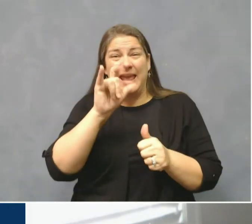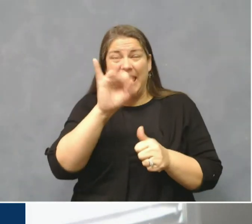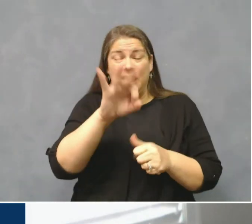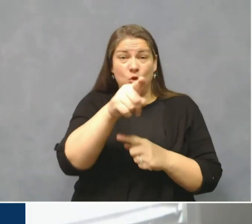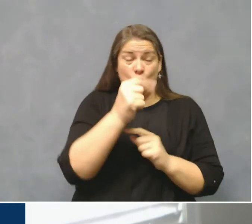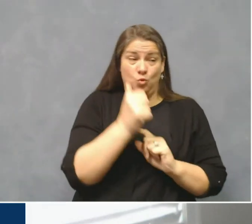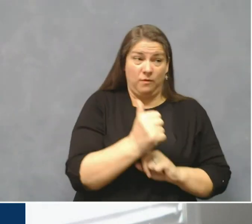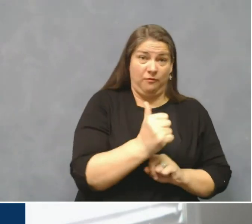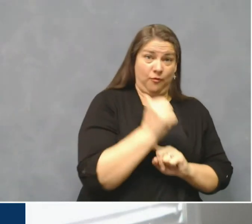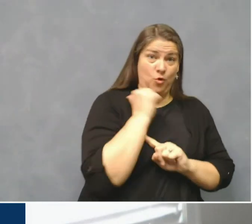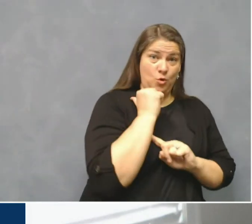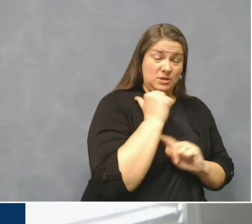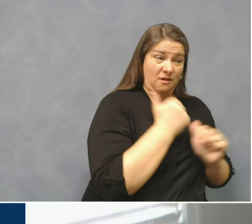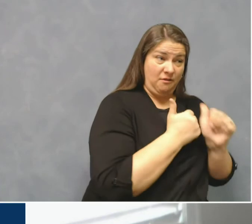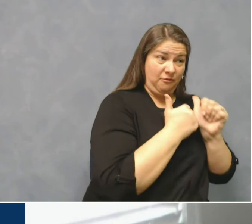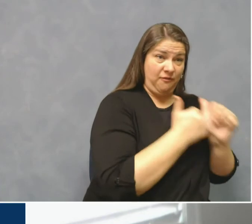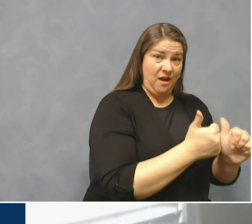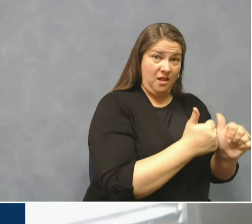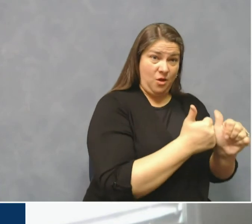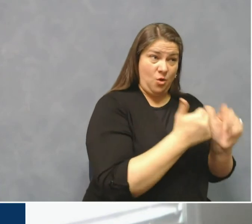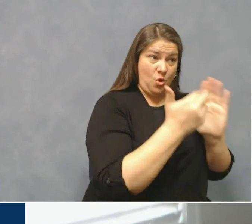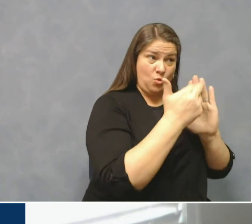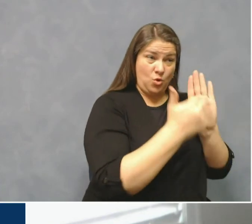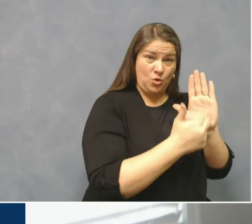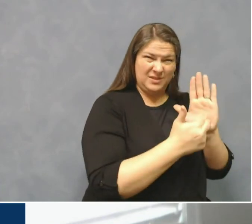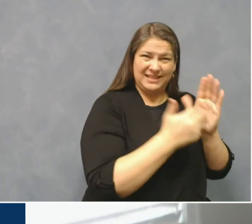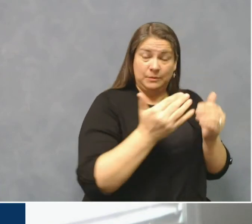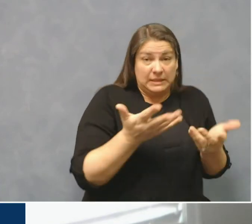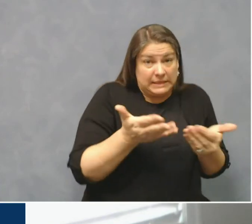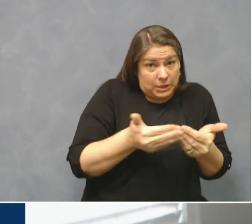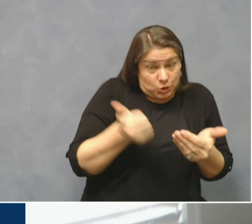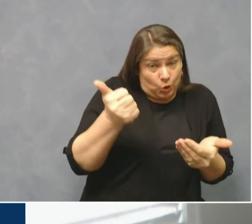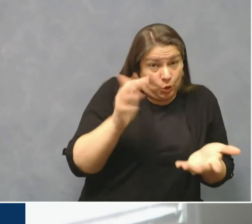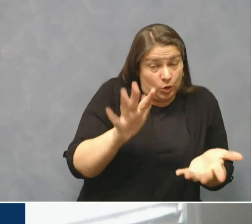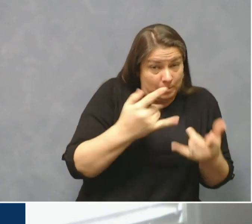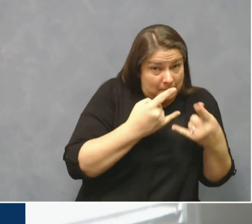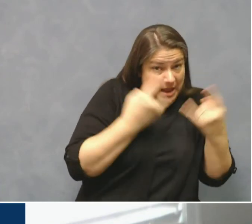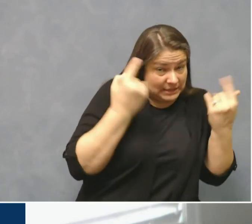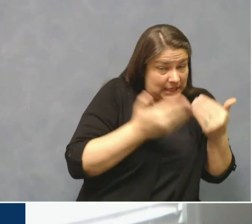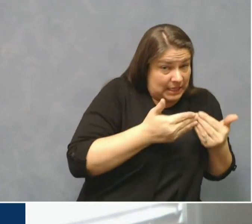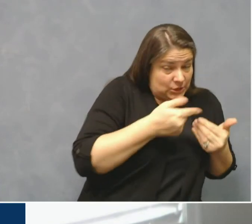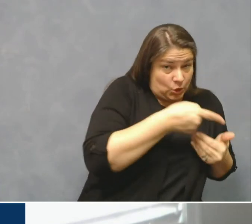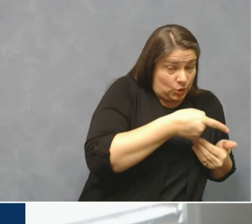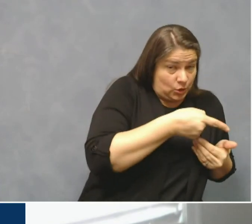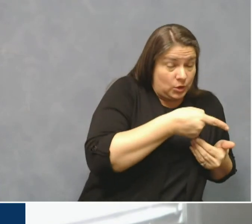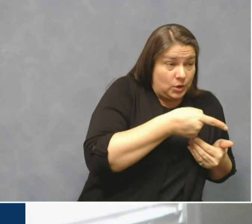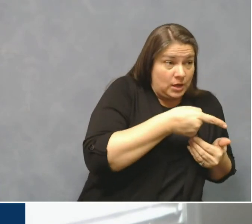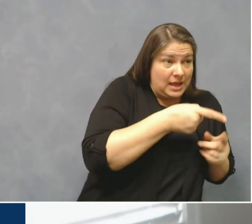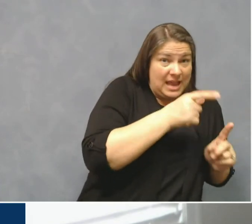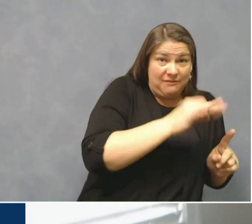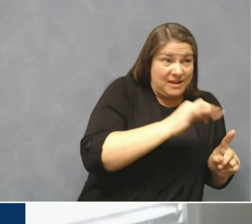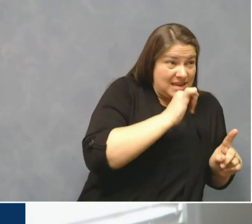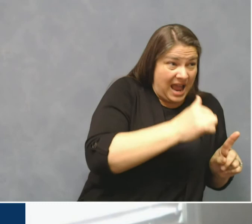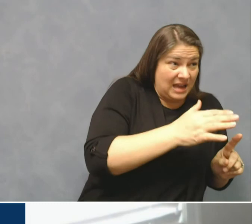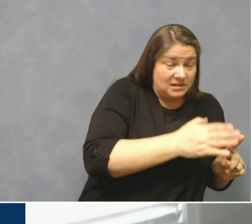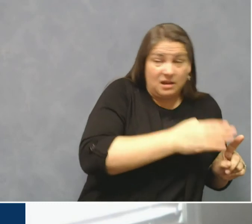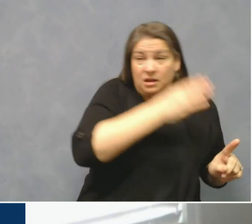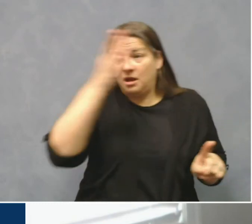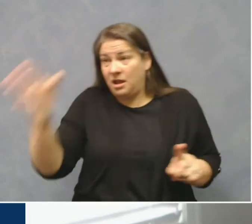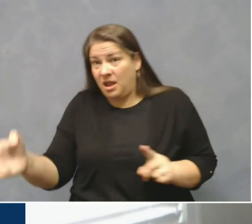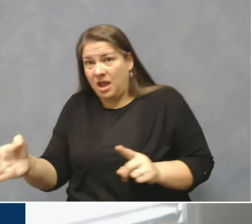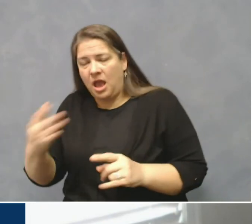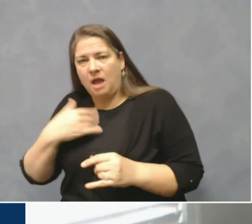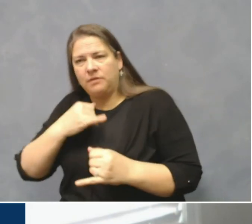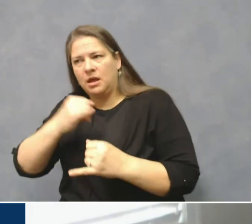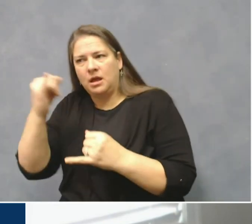What needs to be done for the easier, though annoying steps directly drives all these other harmful consequences and leads to where we